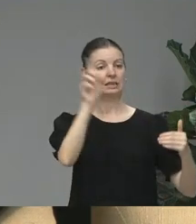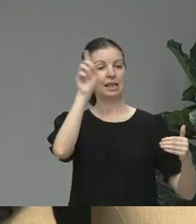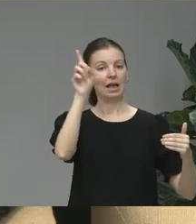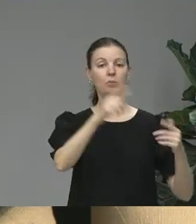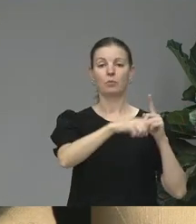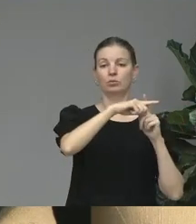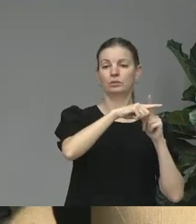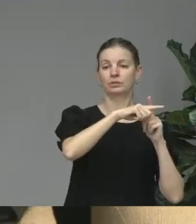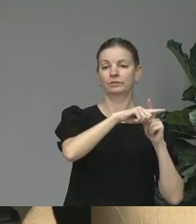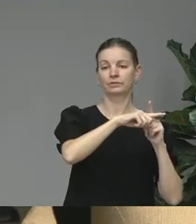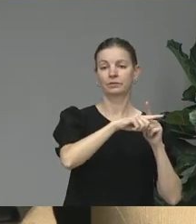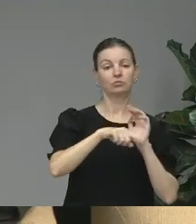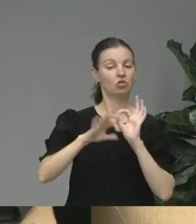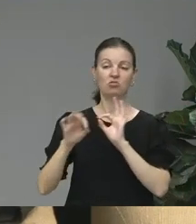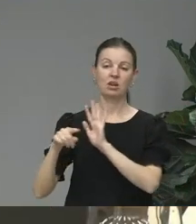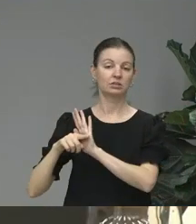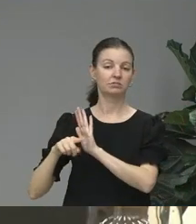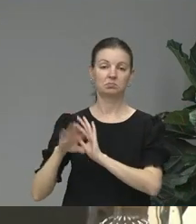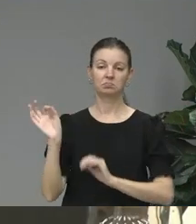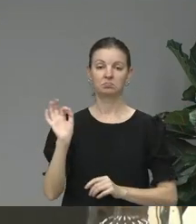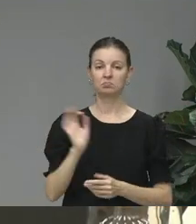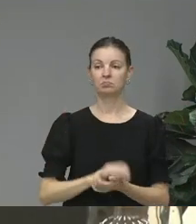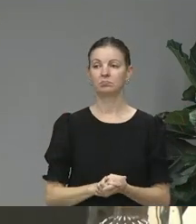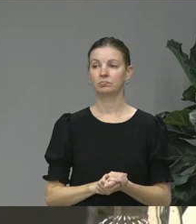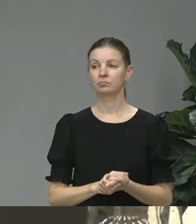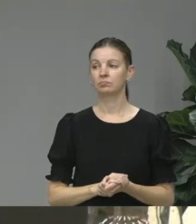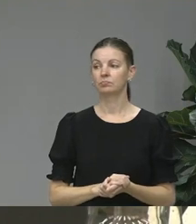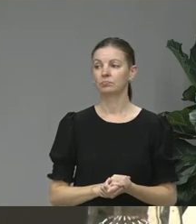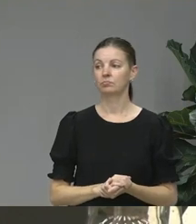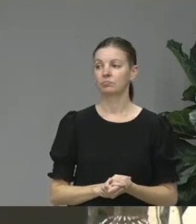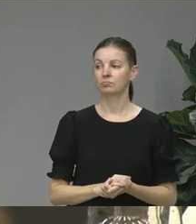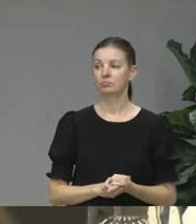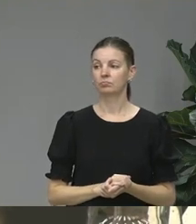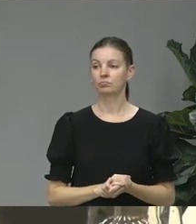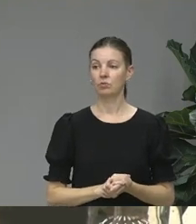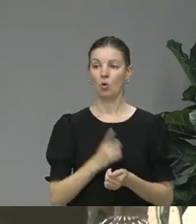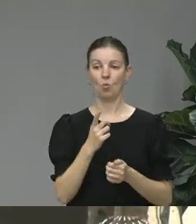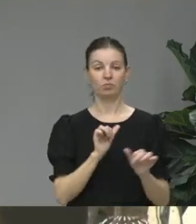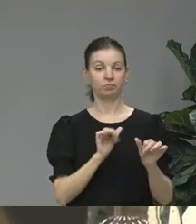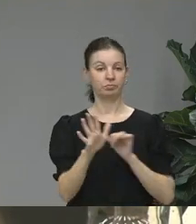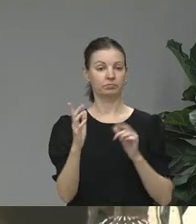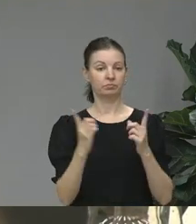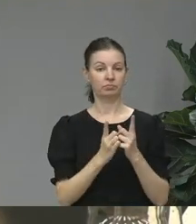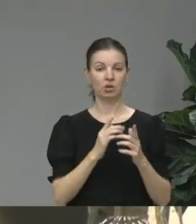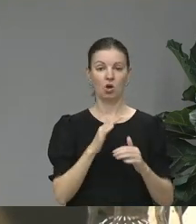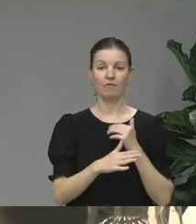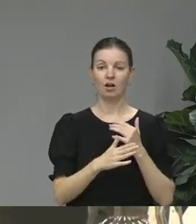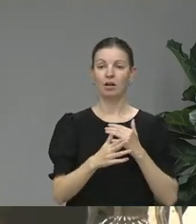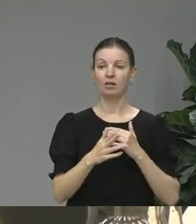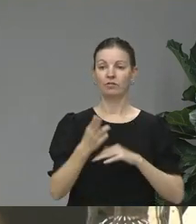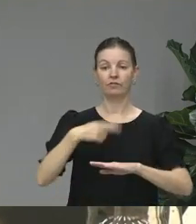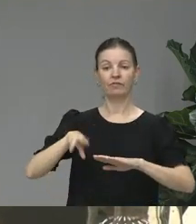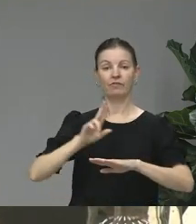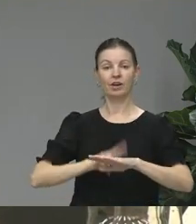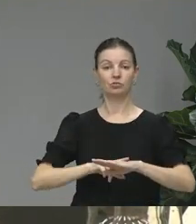rather than a negative. Yeah, fantastic. One of the innovative features of the Federal Human Rights Act model proposed